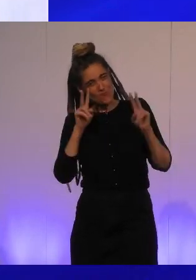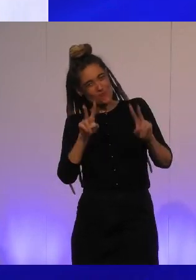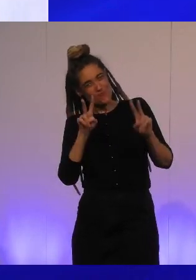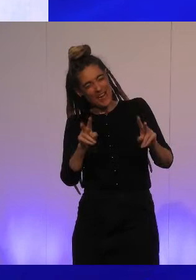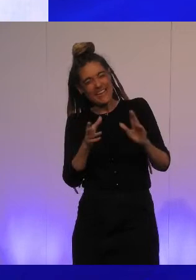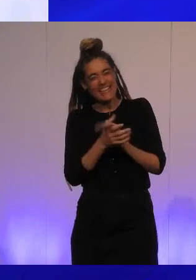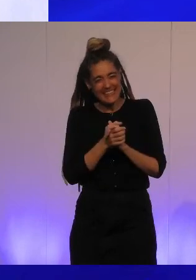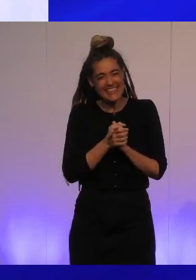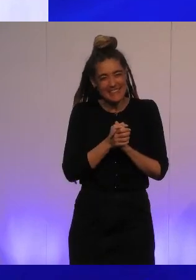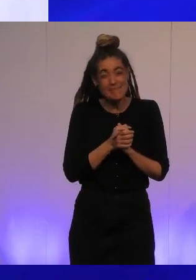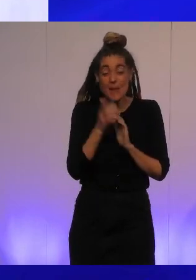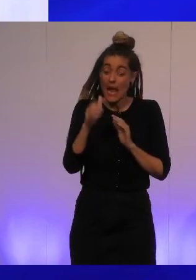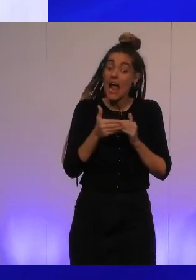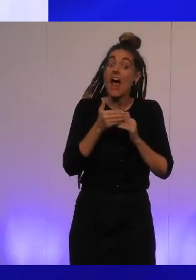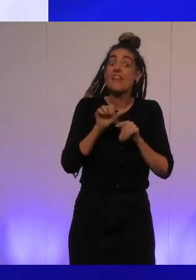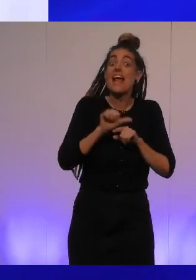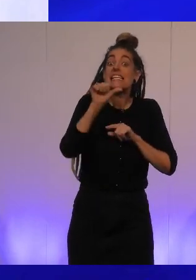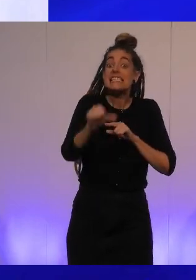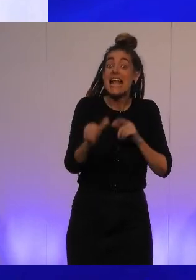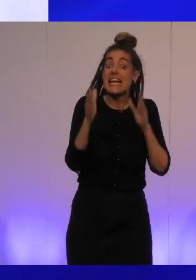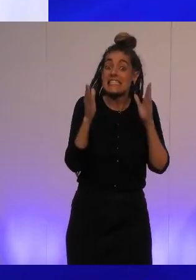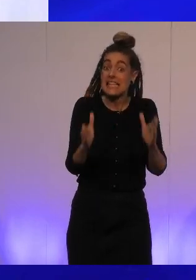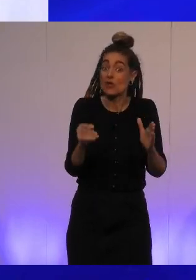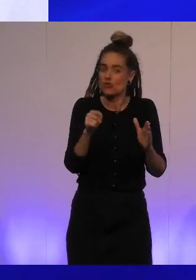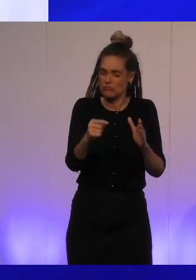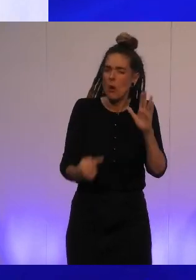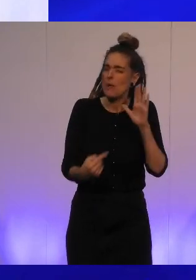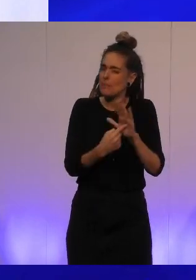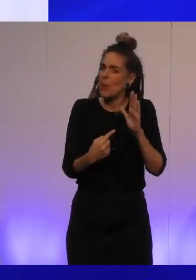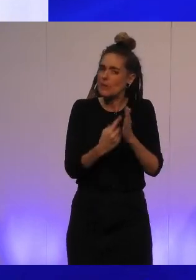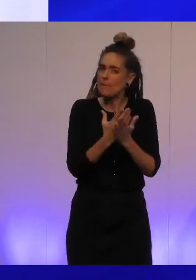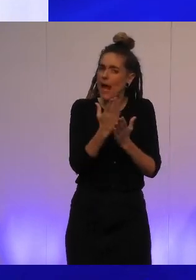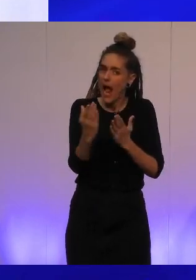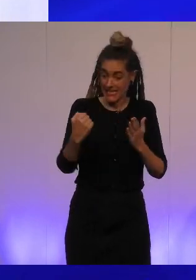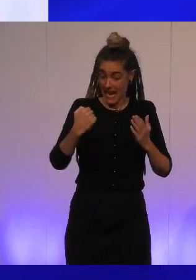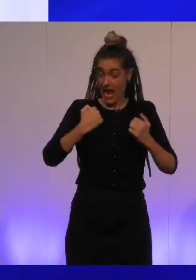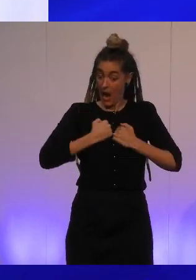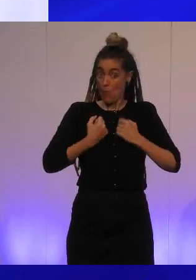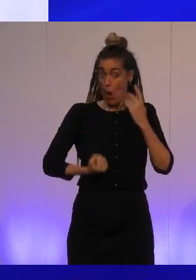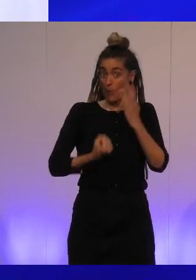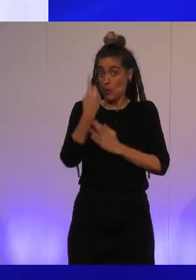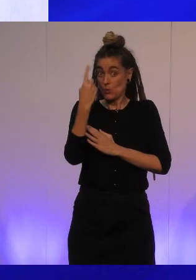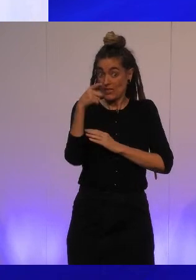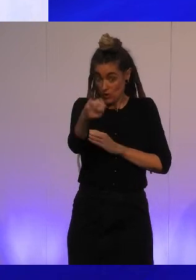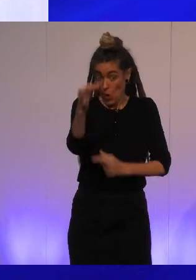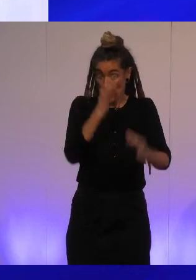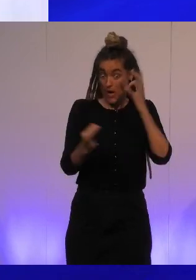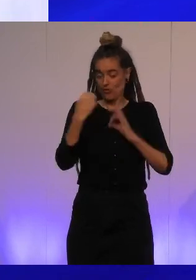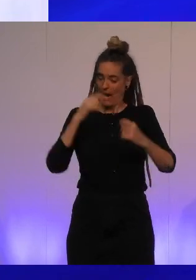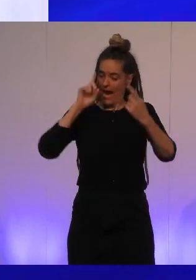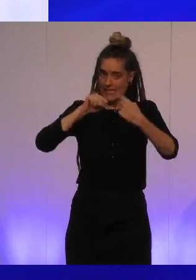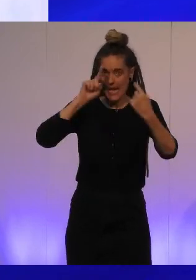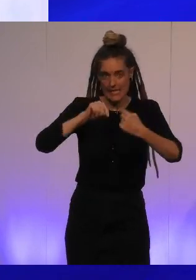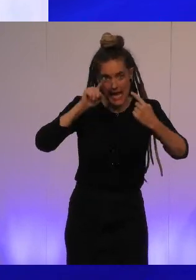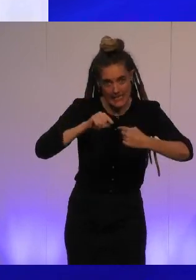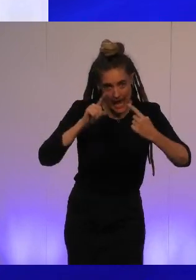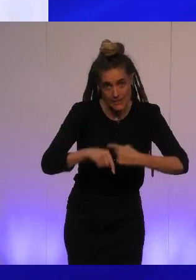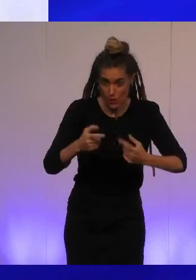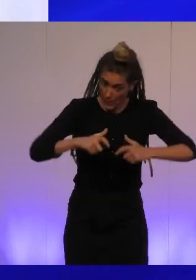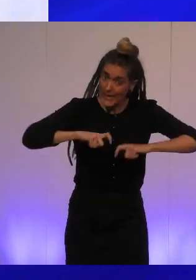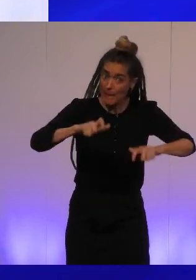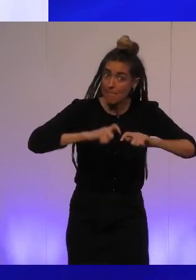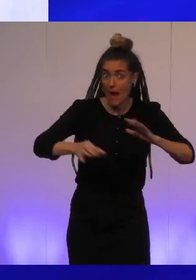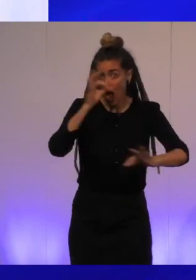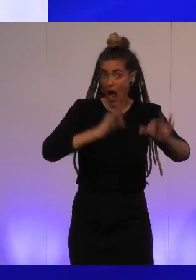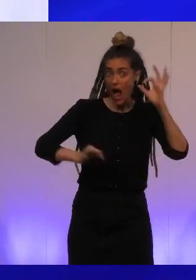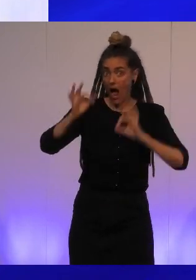this next section is the most important part of this evening because it's our chance to answer your questions. So keep them coming, but we have a